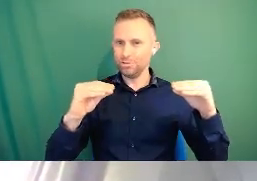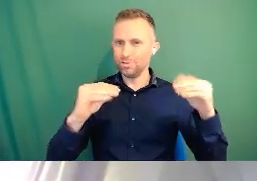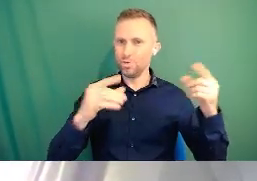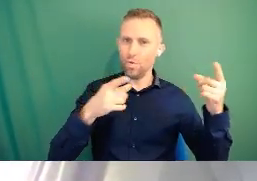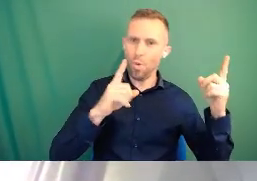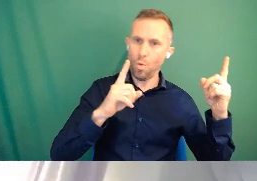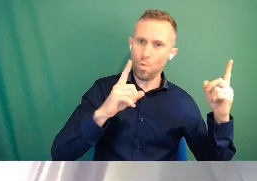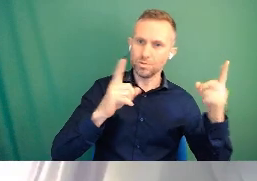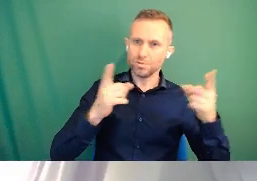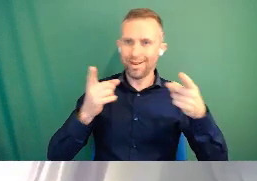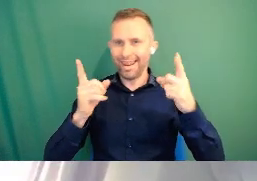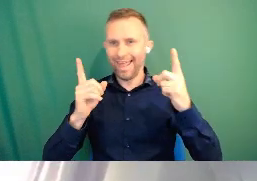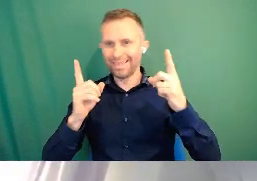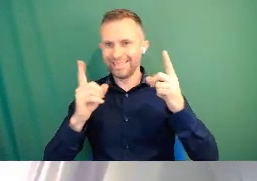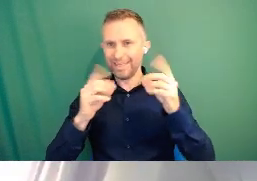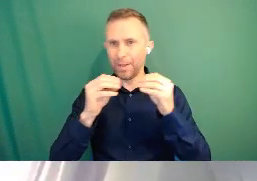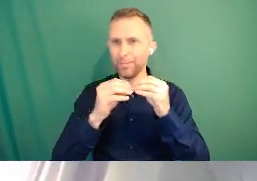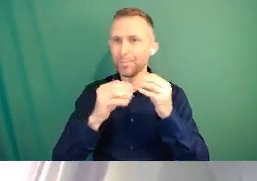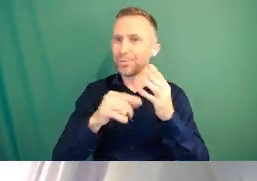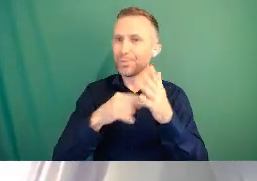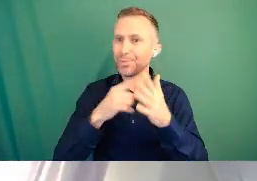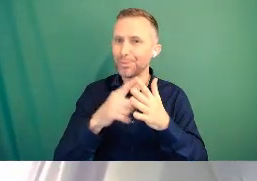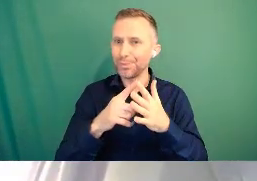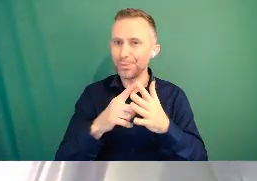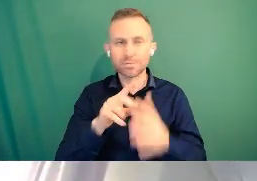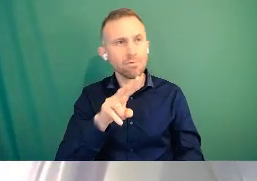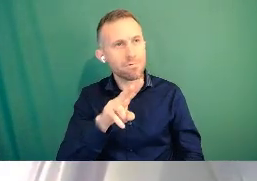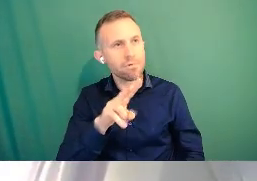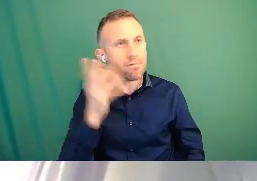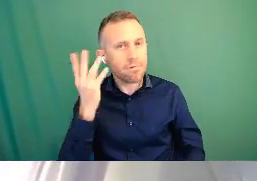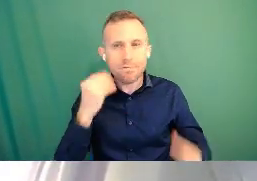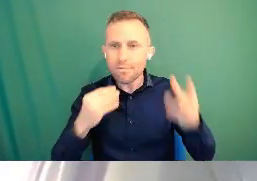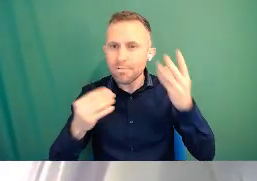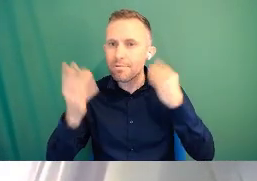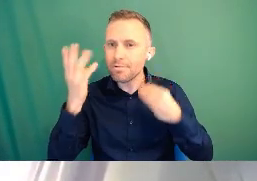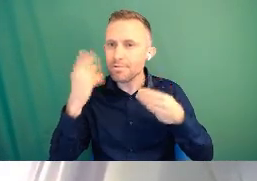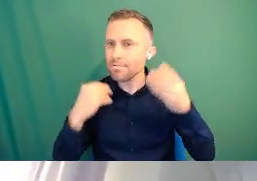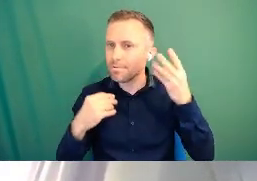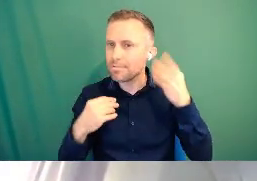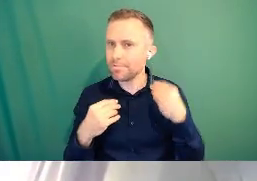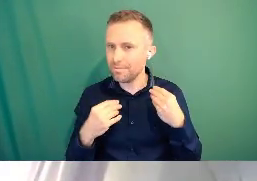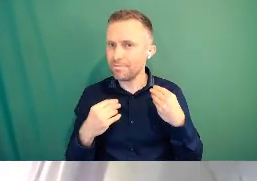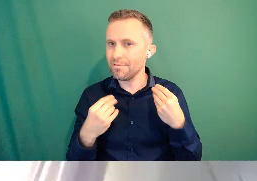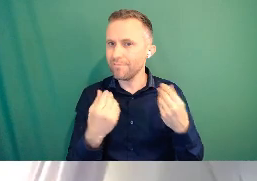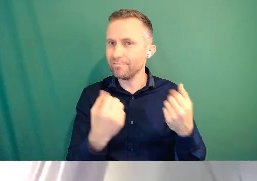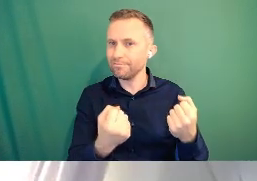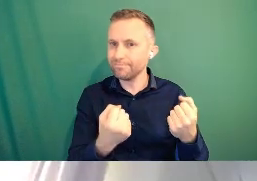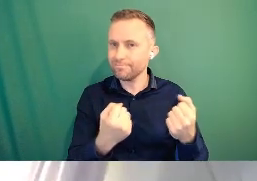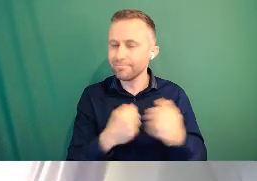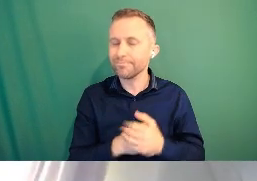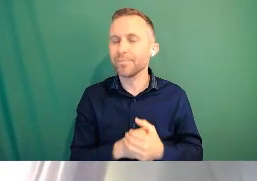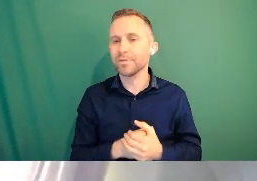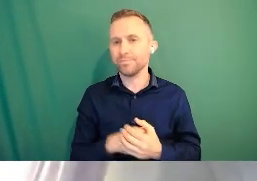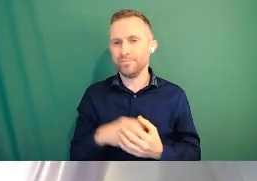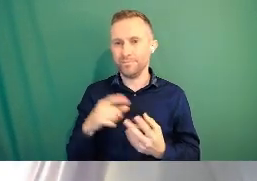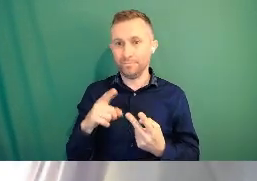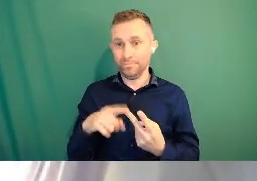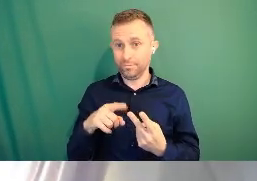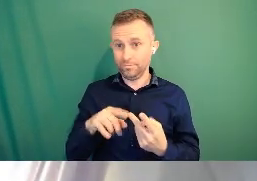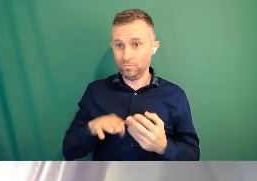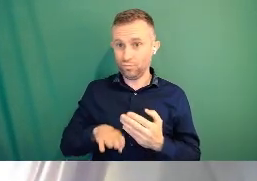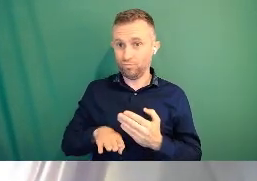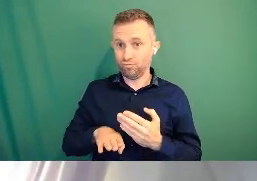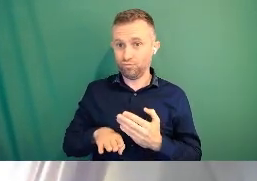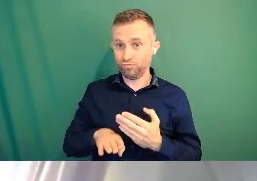between Lord Bute and William Burgess as well. So that is one of the things that we do have in place.